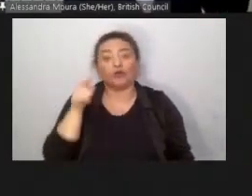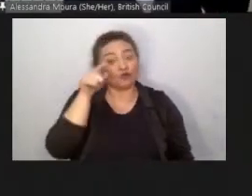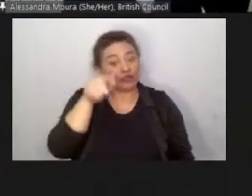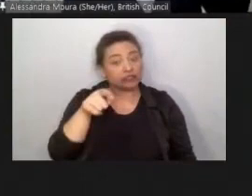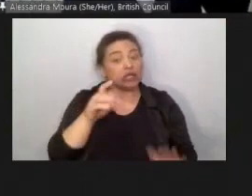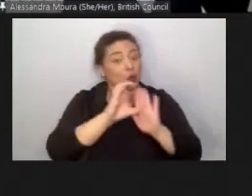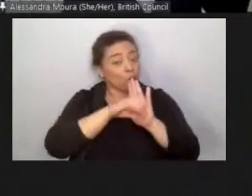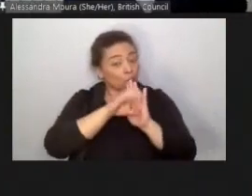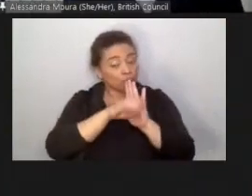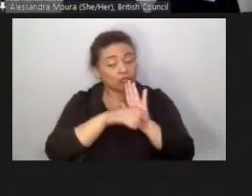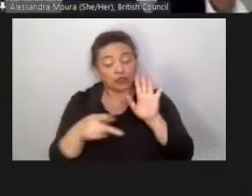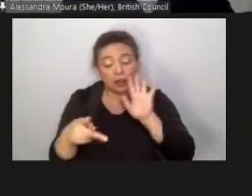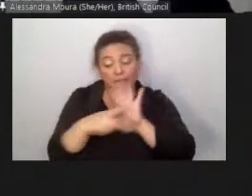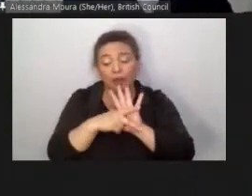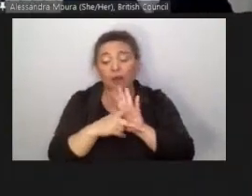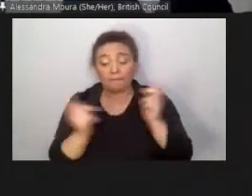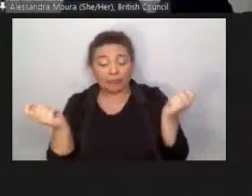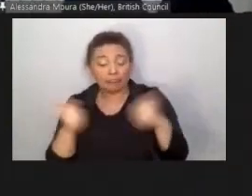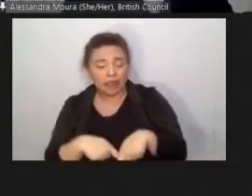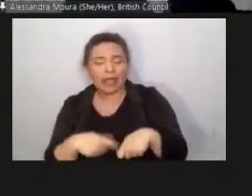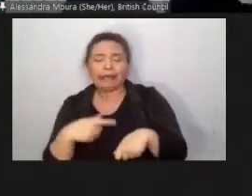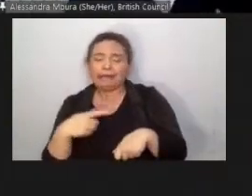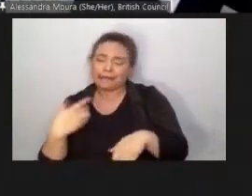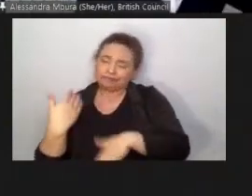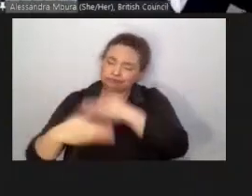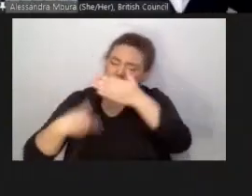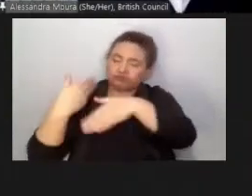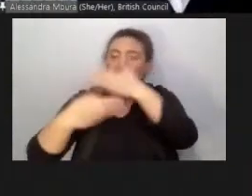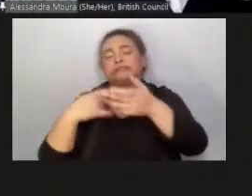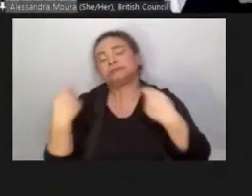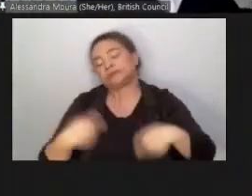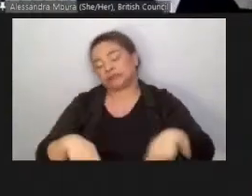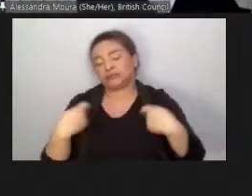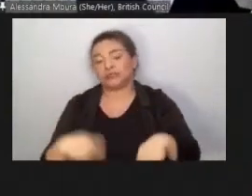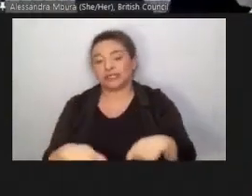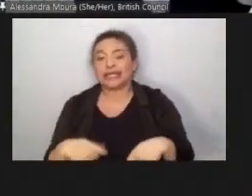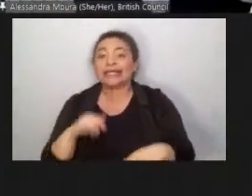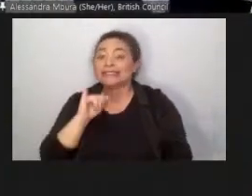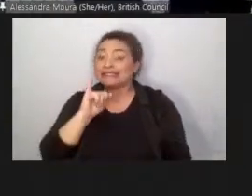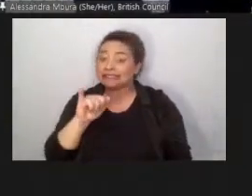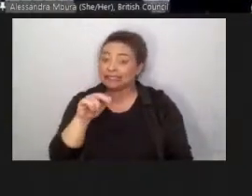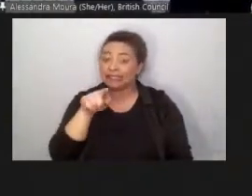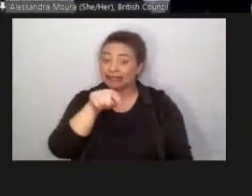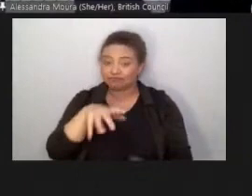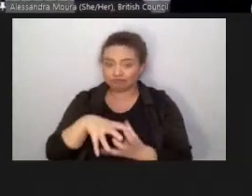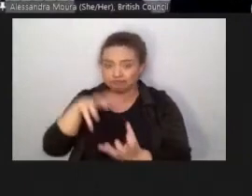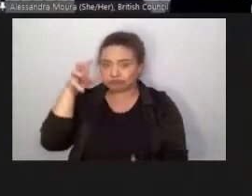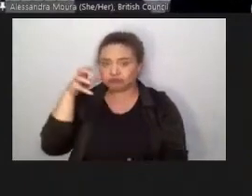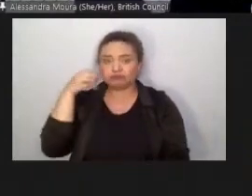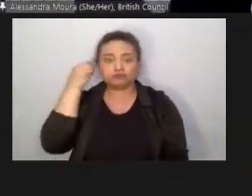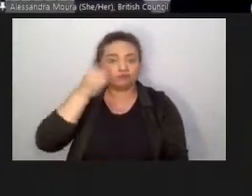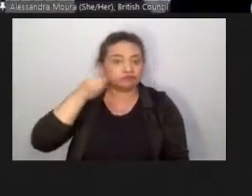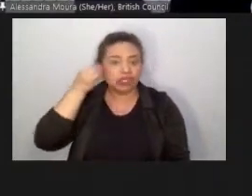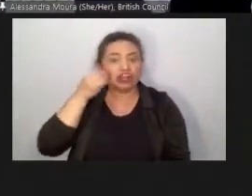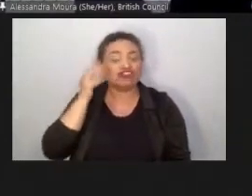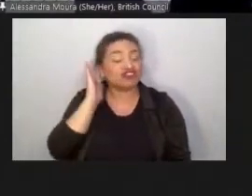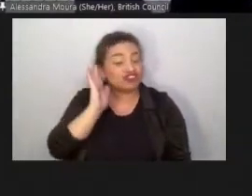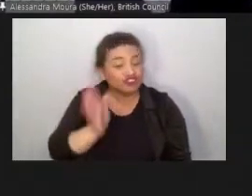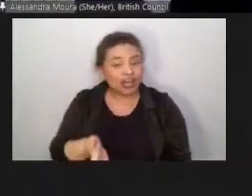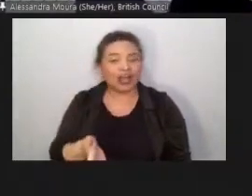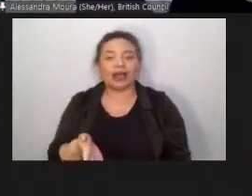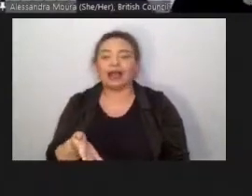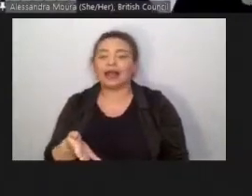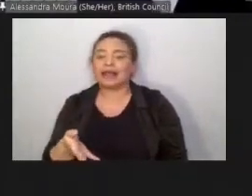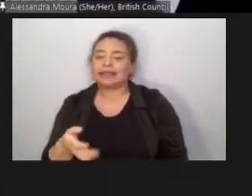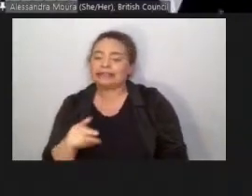However, if you're a more experienced teacher, it's typical that you will have a lot of experience, a lot of strategies and ways of